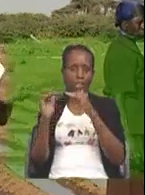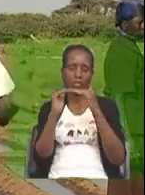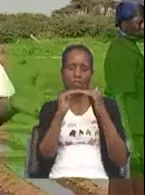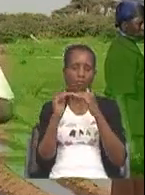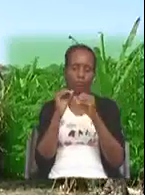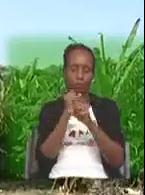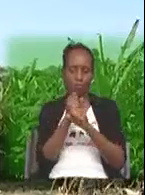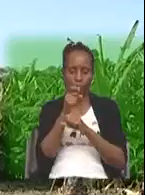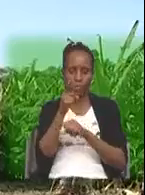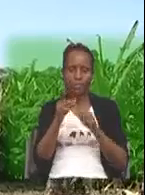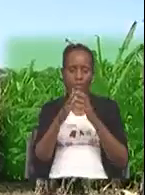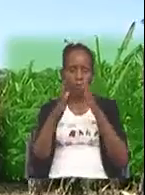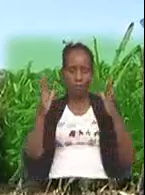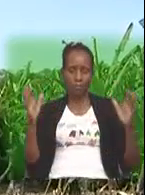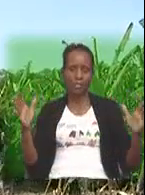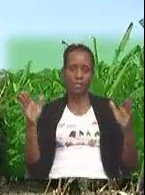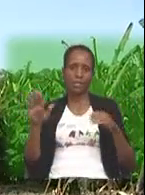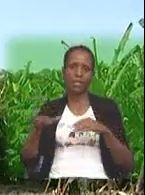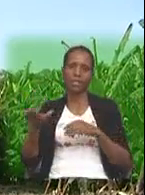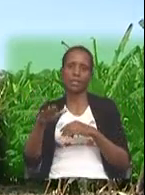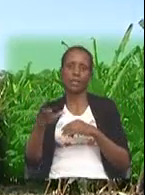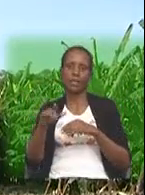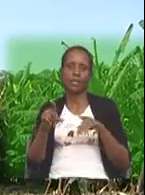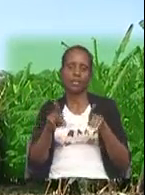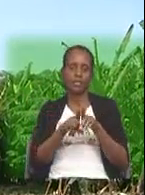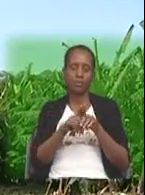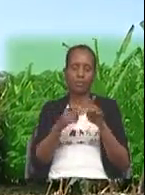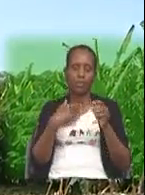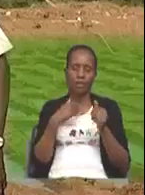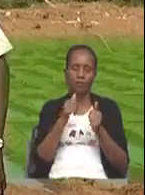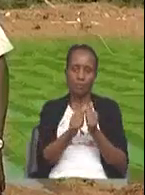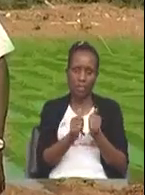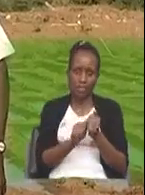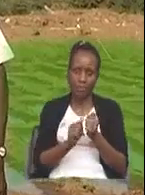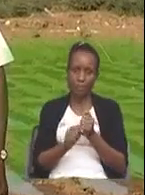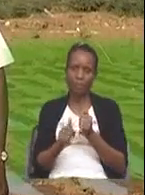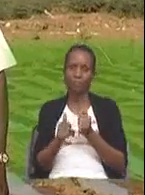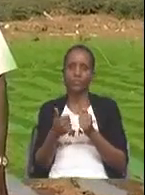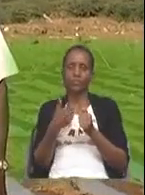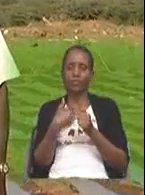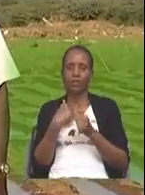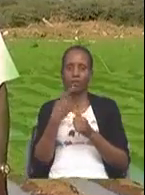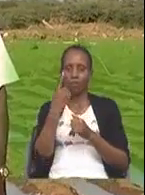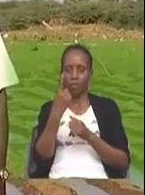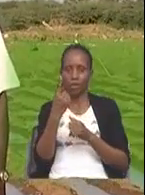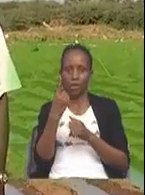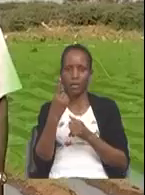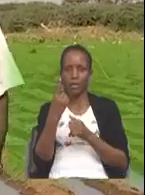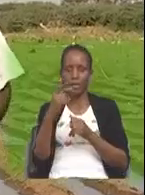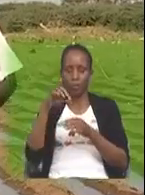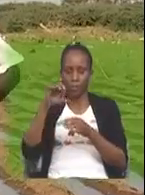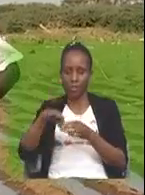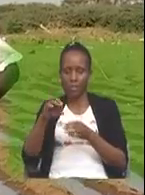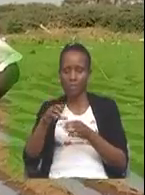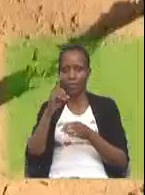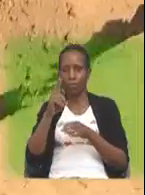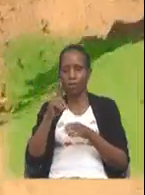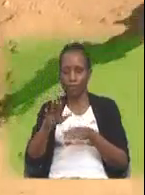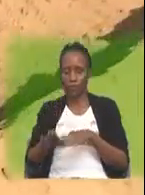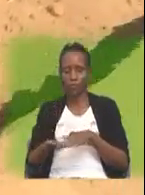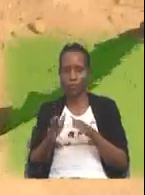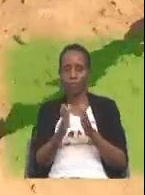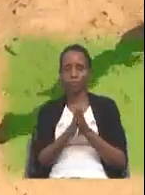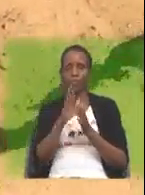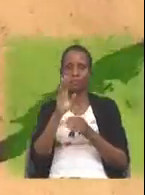do it at a larger scale. With maize, we have ridge shoulder, and we have one plant at 1 foot with